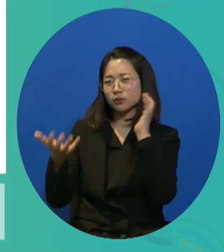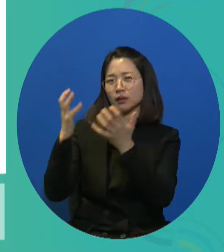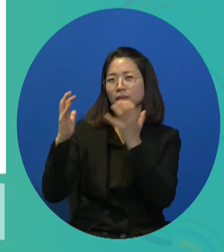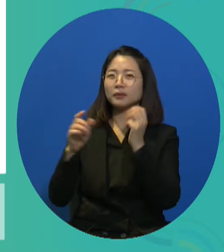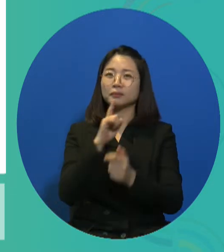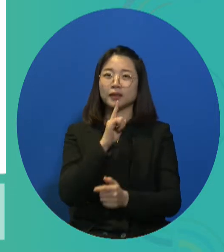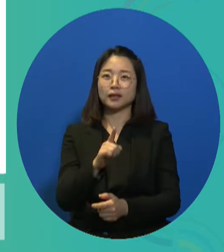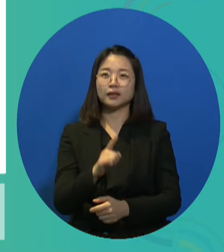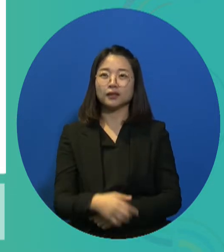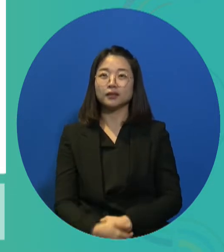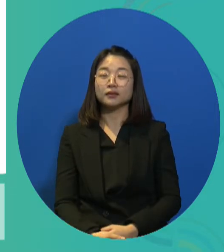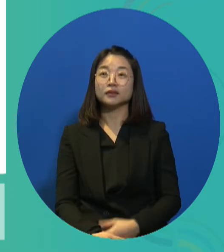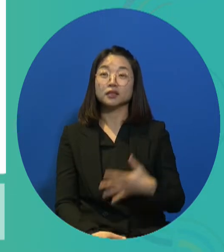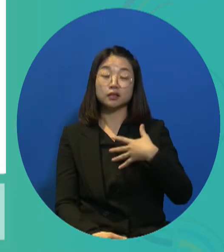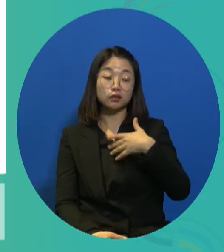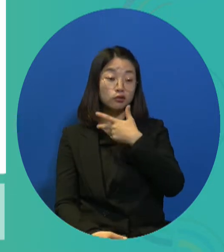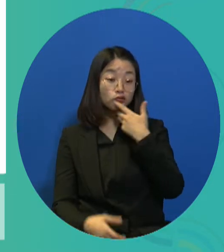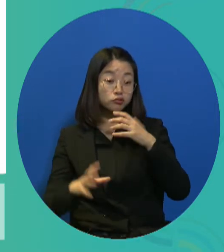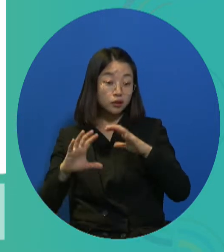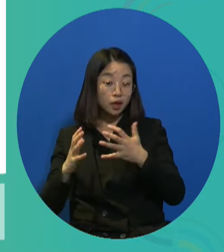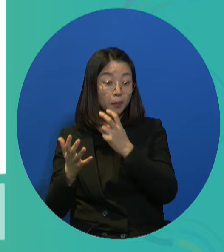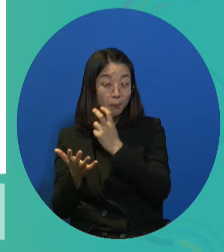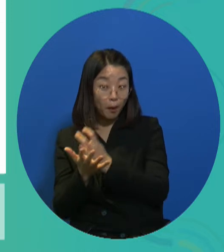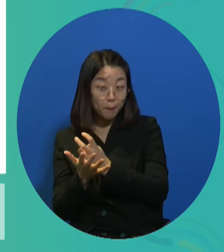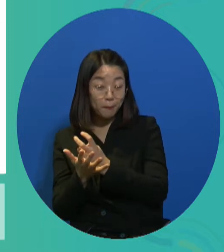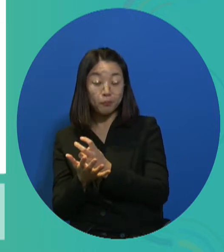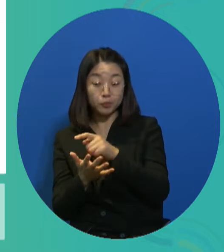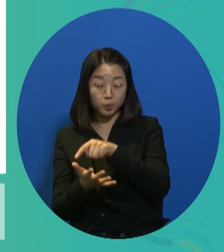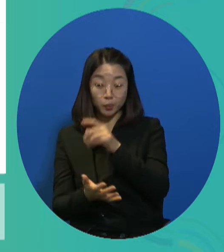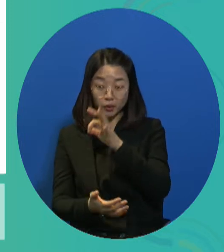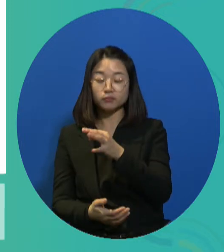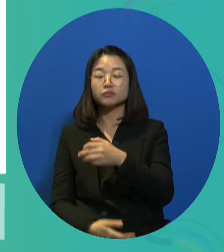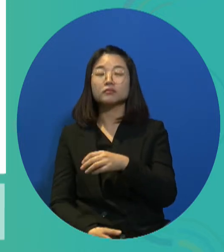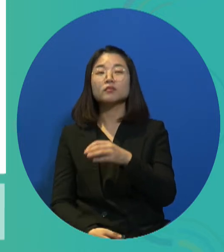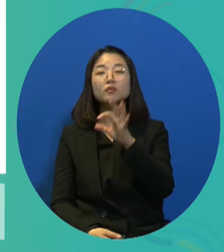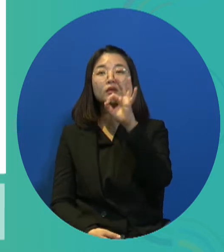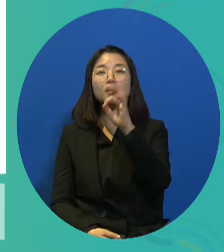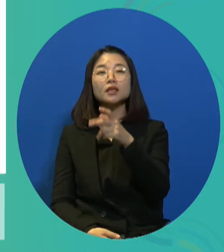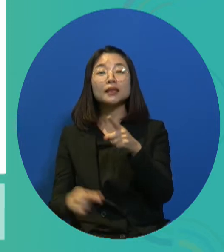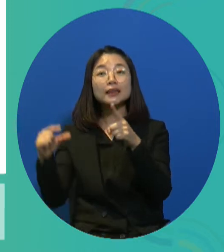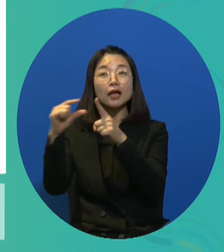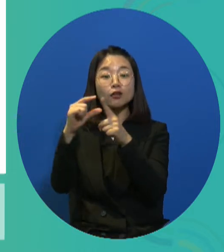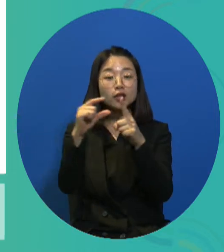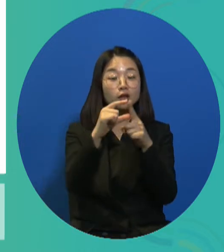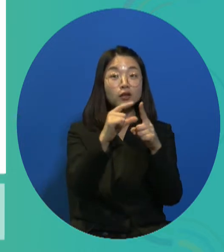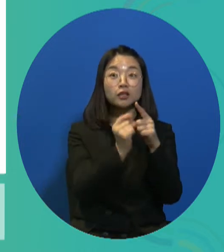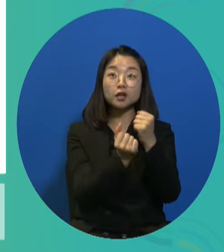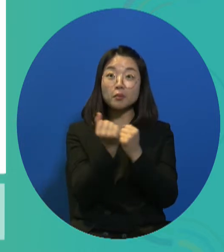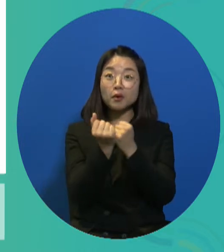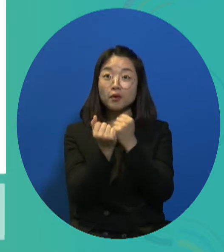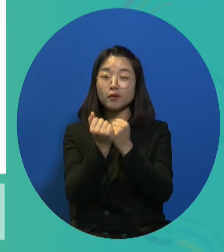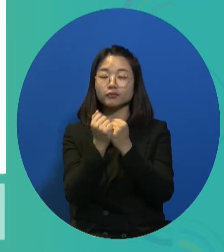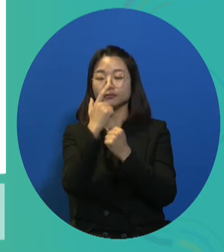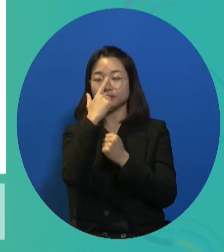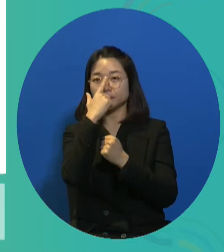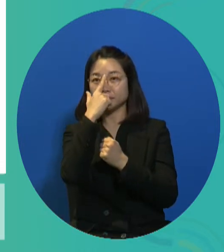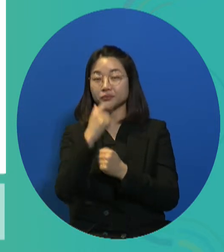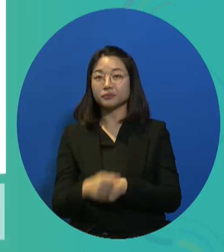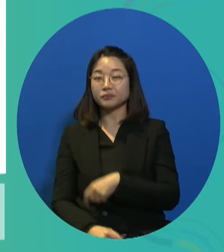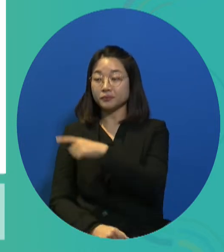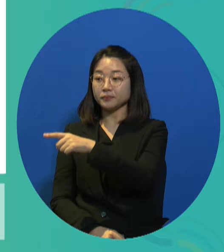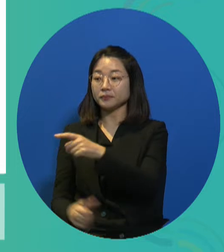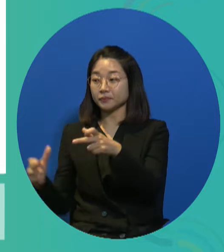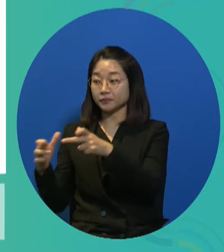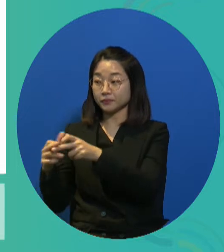we use in Britain, as it's slightly different to disabled people's movements in other countries. So we say deaf